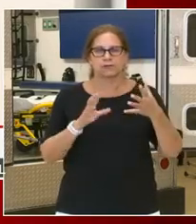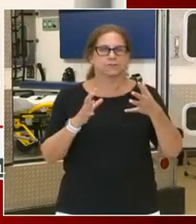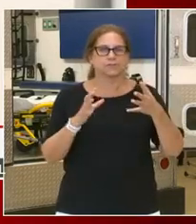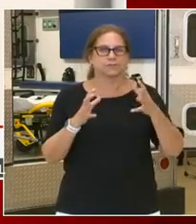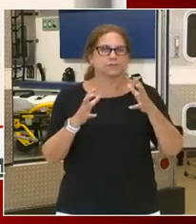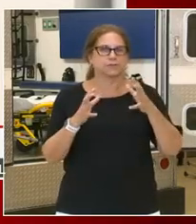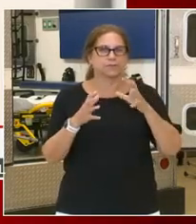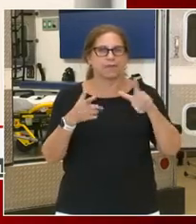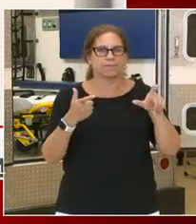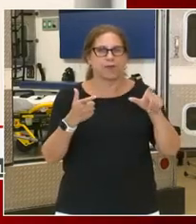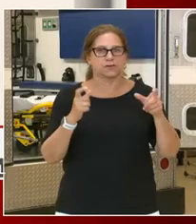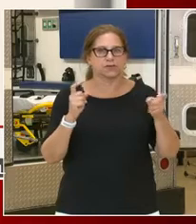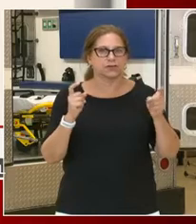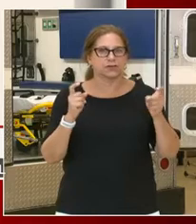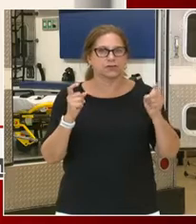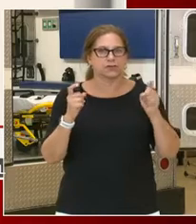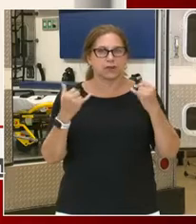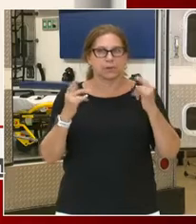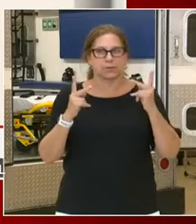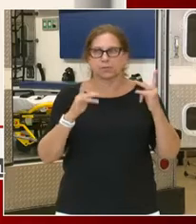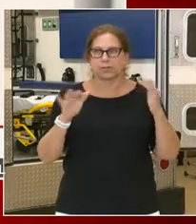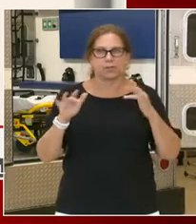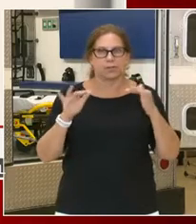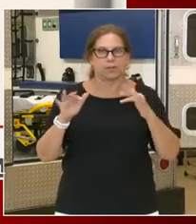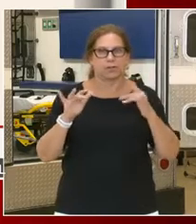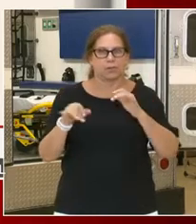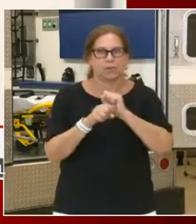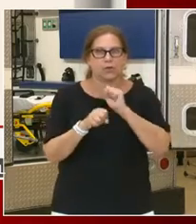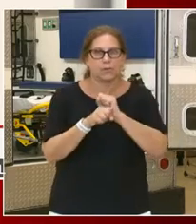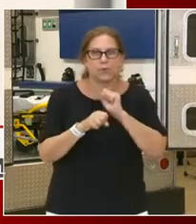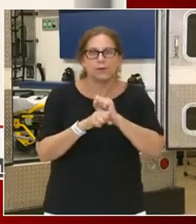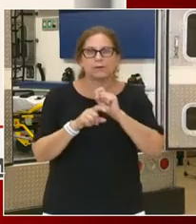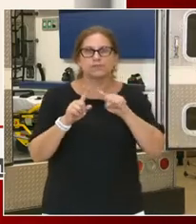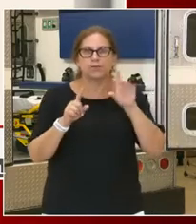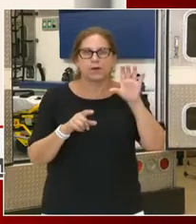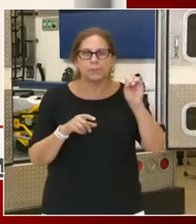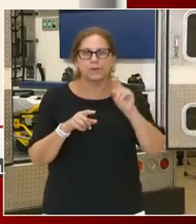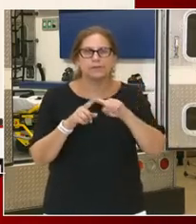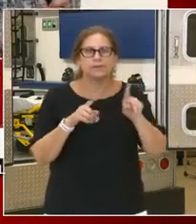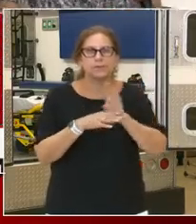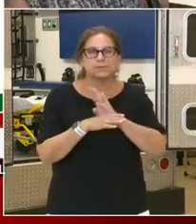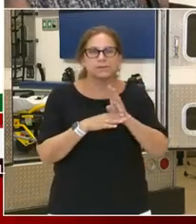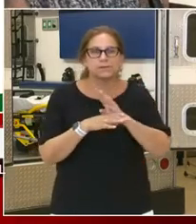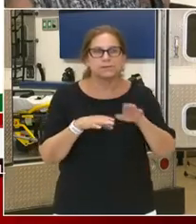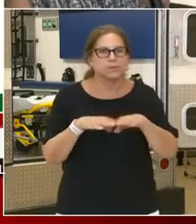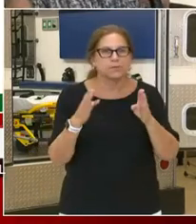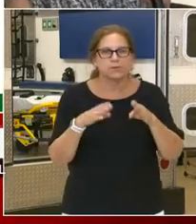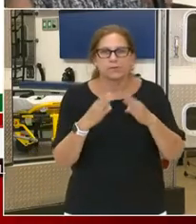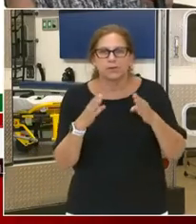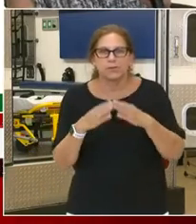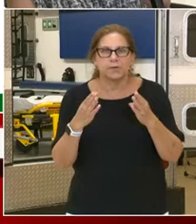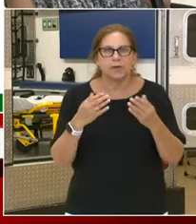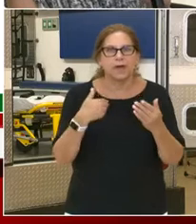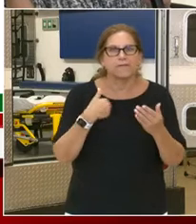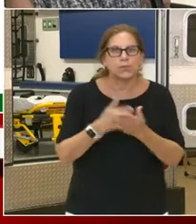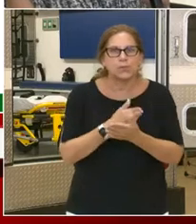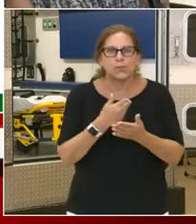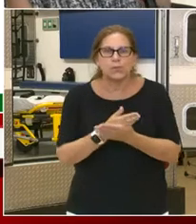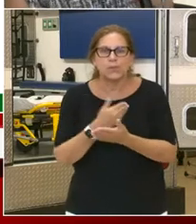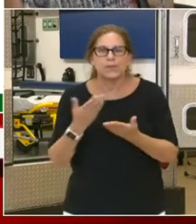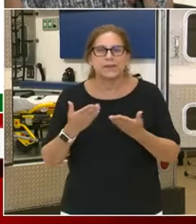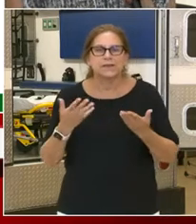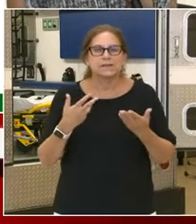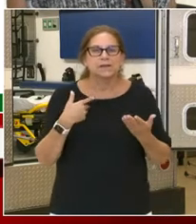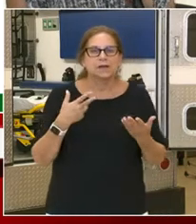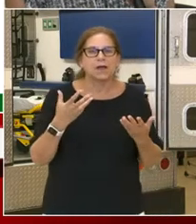need guidance, support, and tools. And so we're really excited because career coaching is an evidence-based tool that we know will work to help